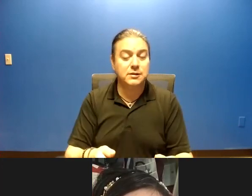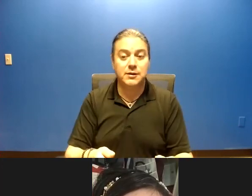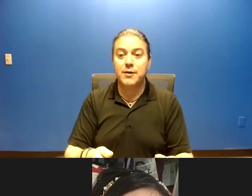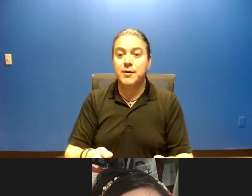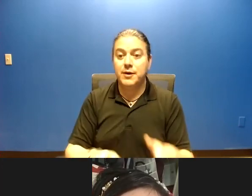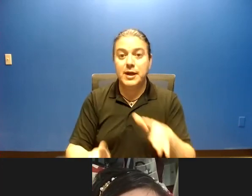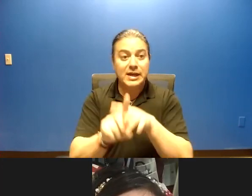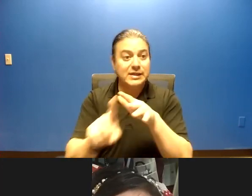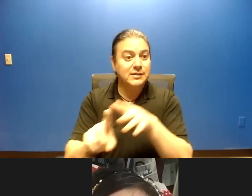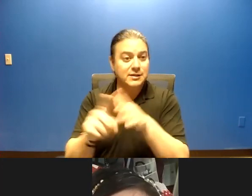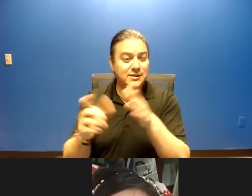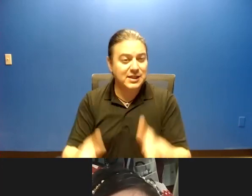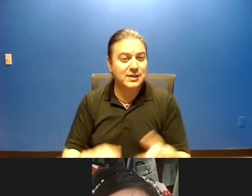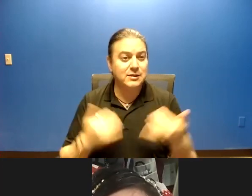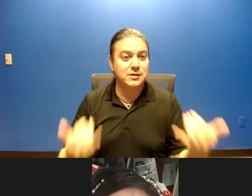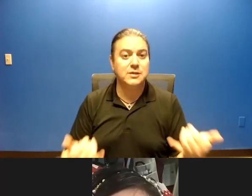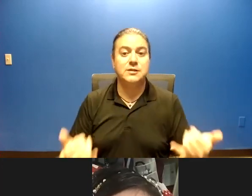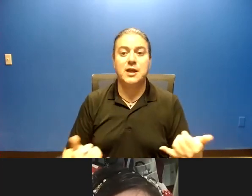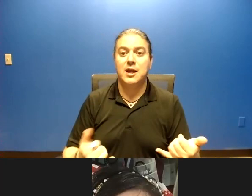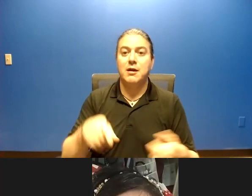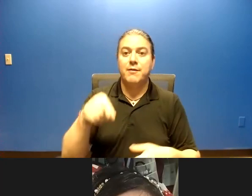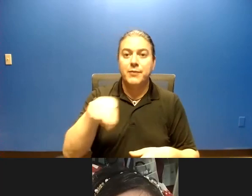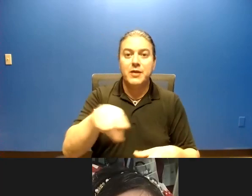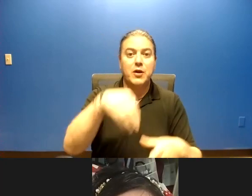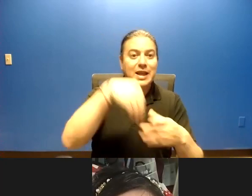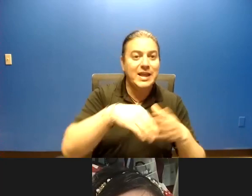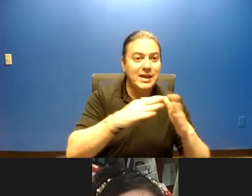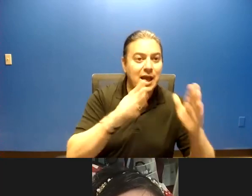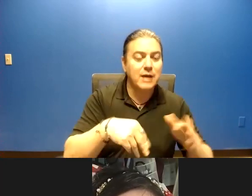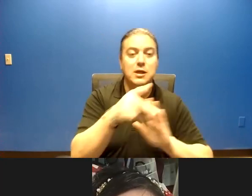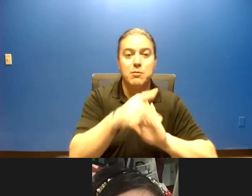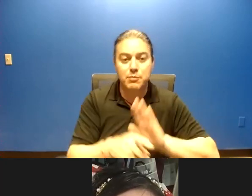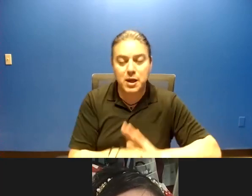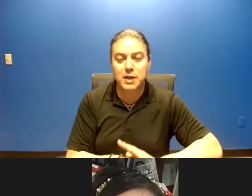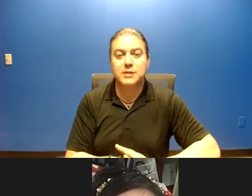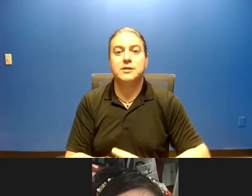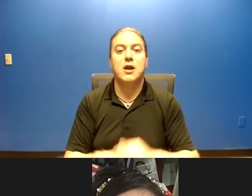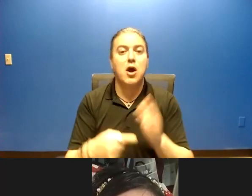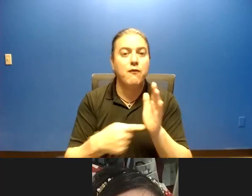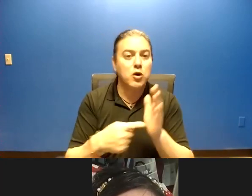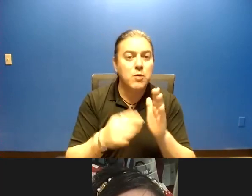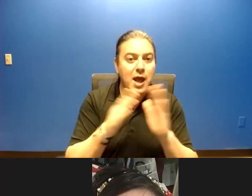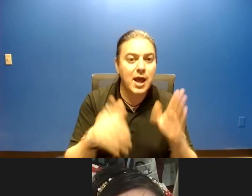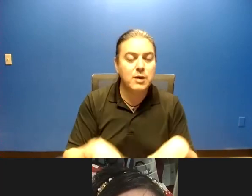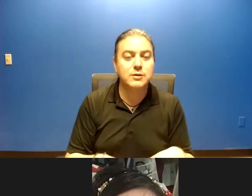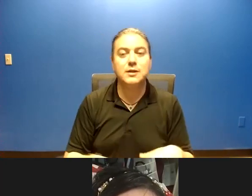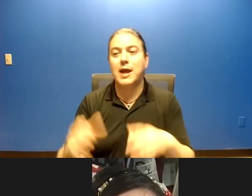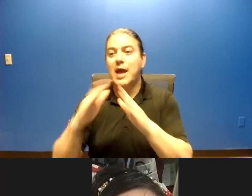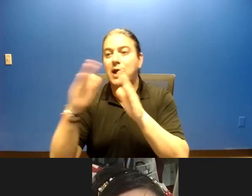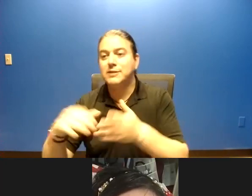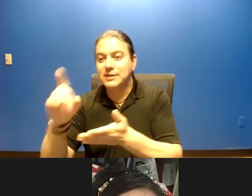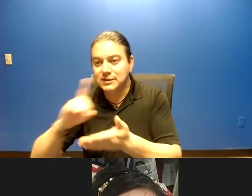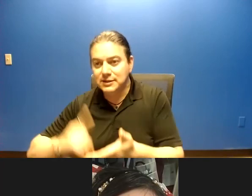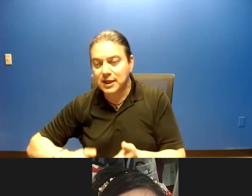attendees today. They're in housing policy, they're in housing design, they're in affordable housing, they're in policy,